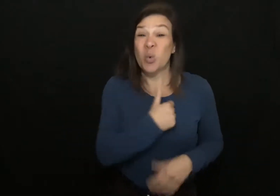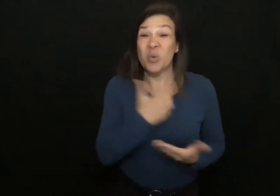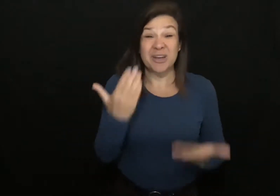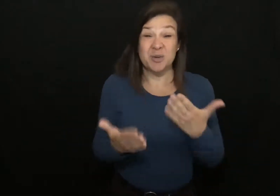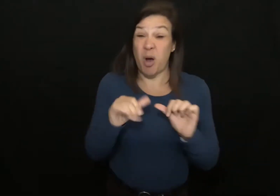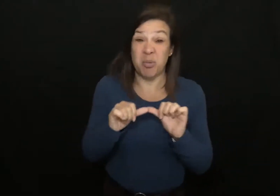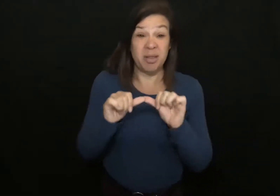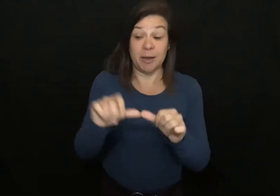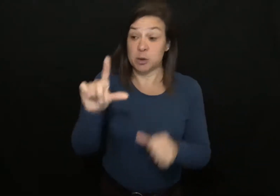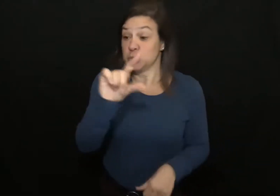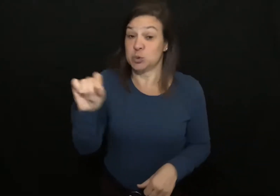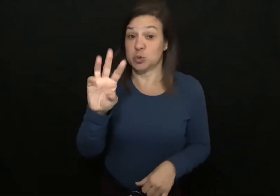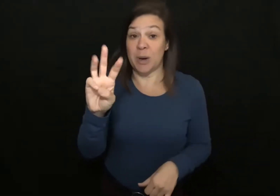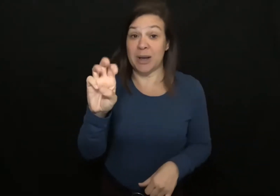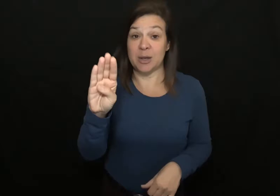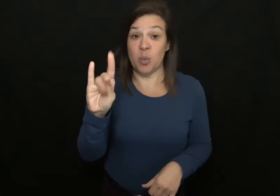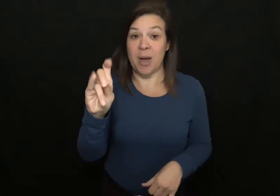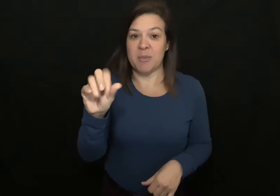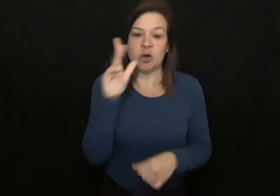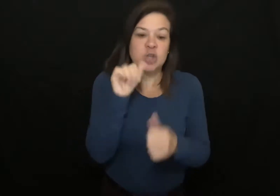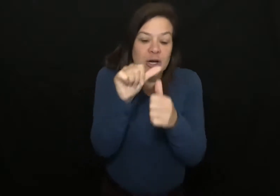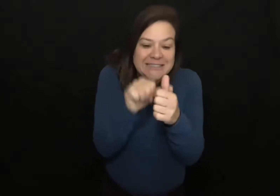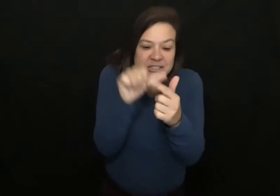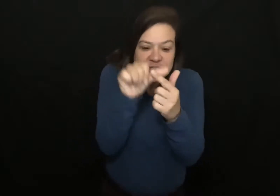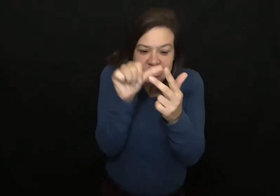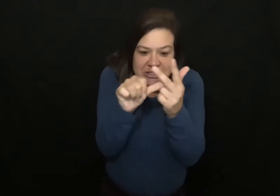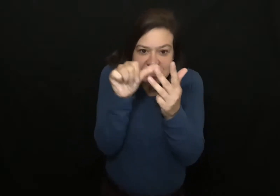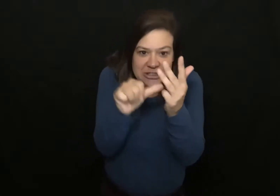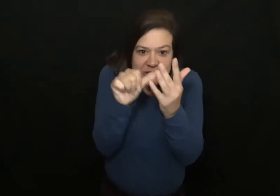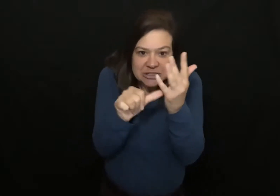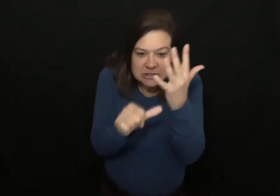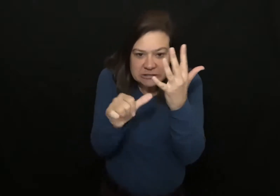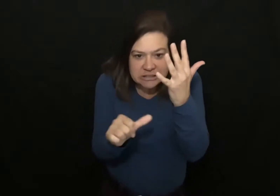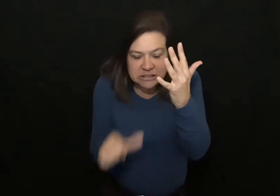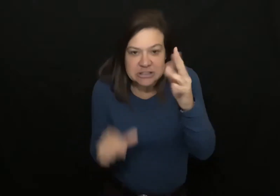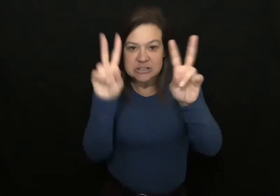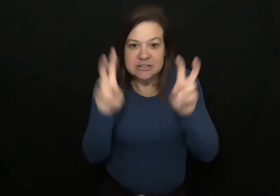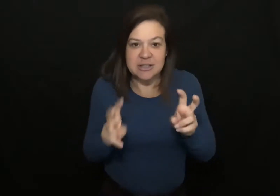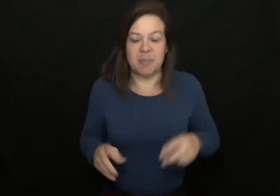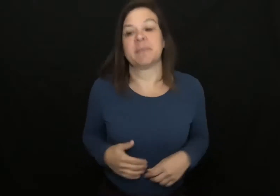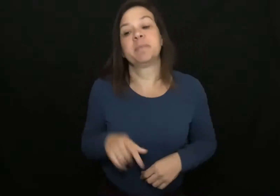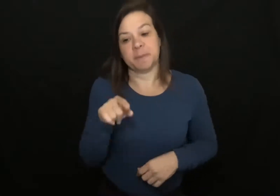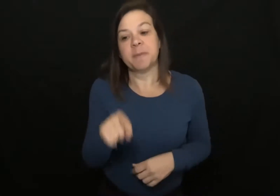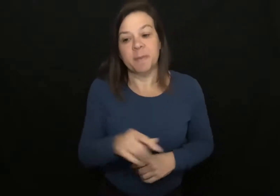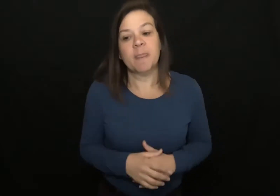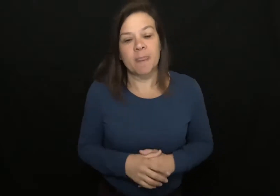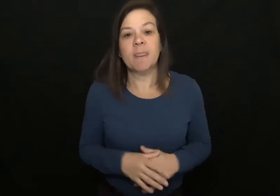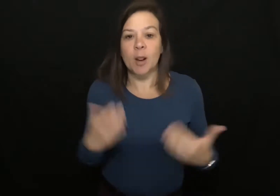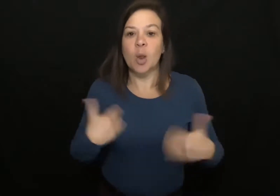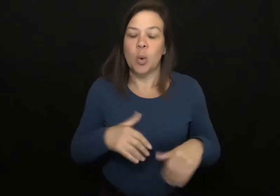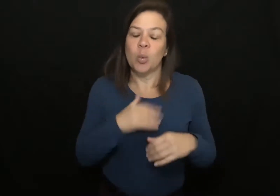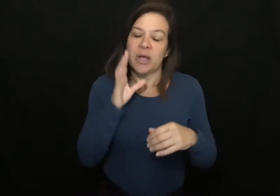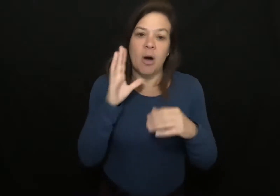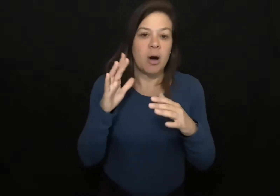20 webinars on all of the things that were covered today. This is certainly, we're hitting the